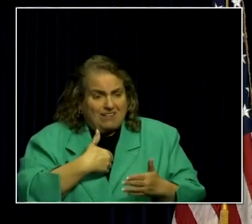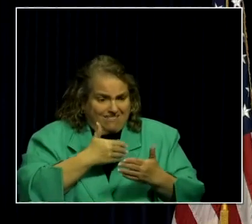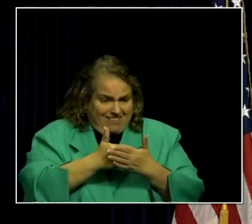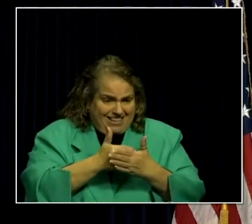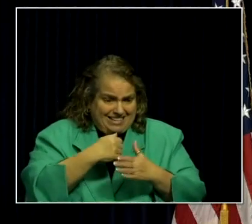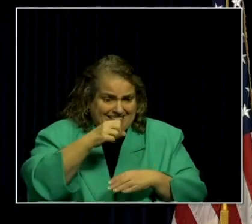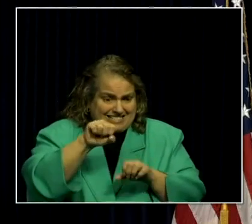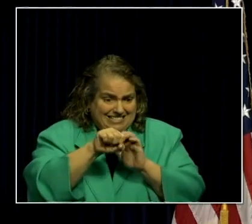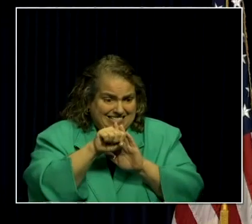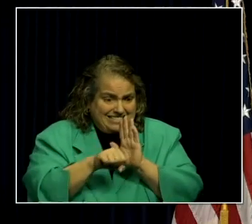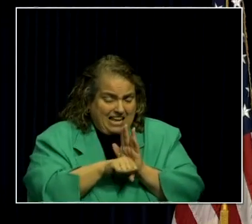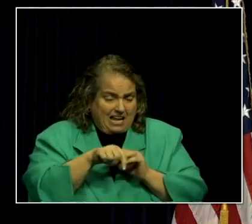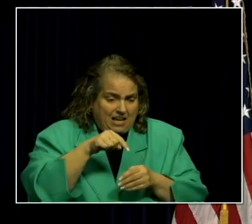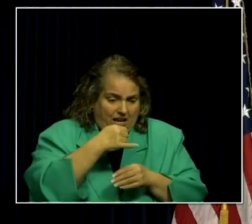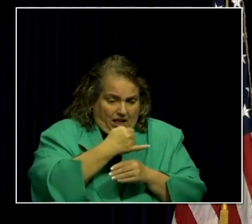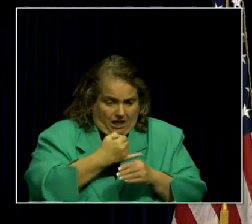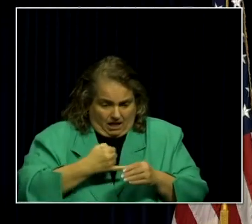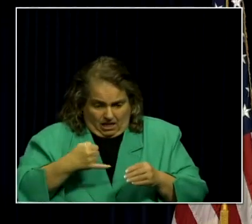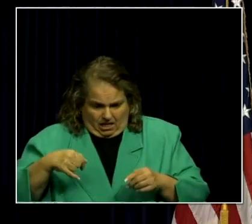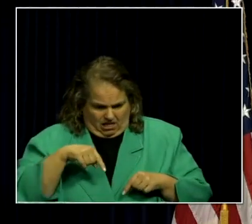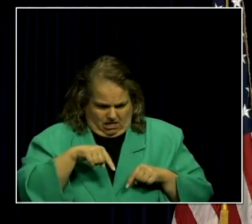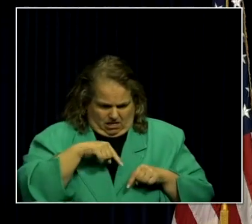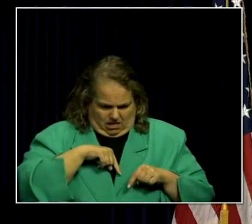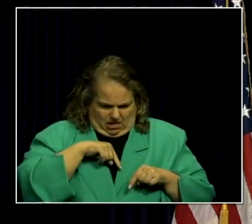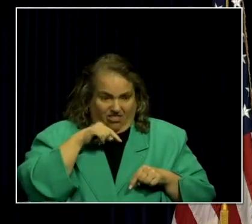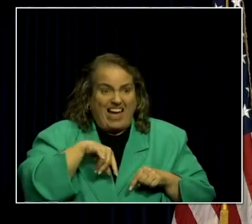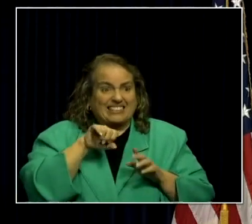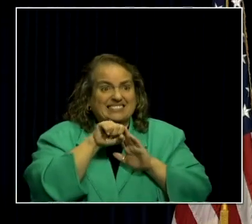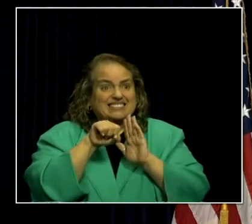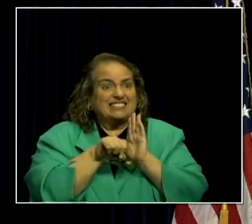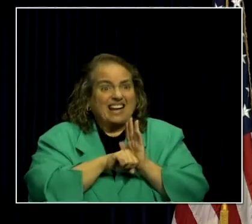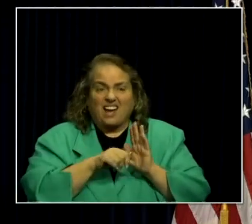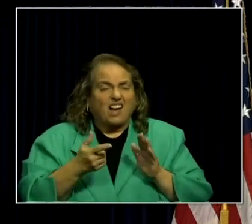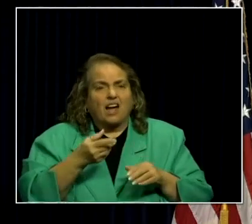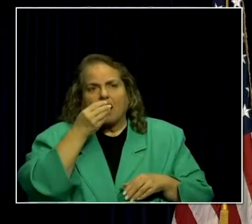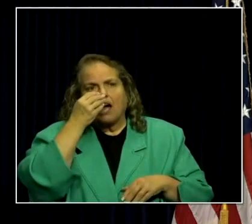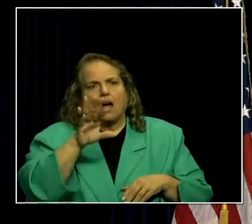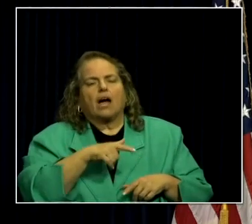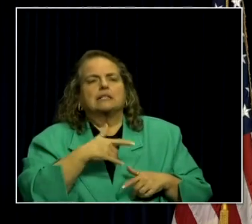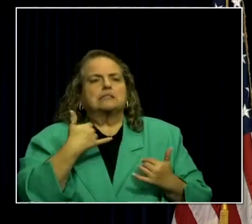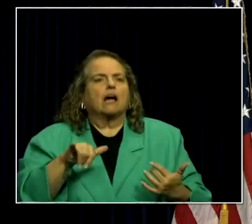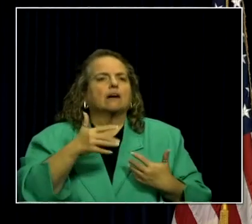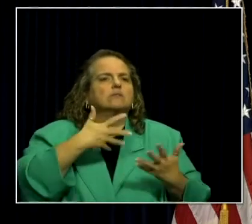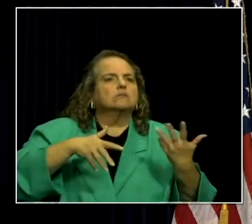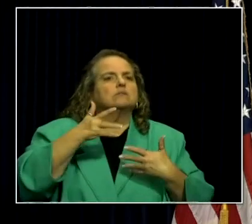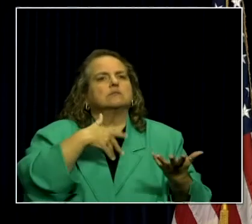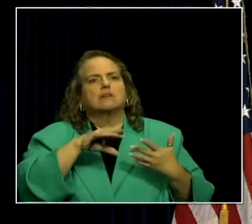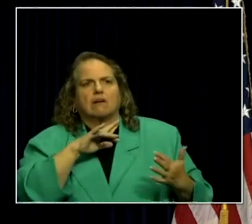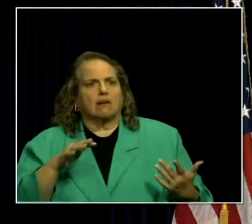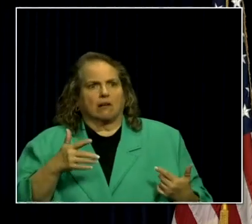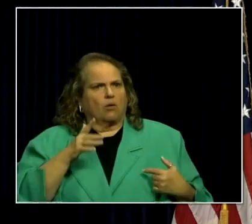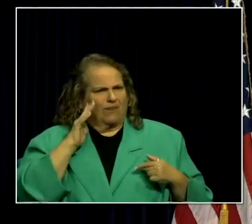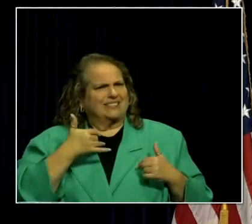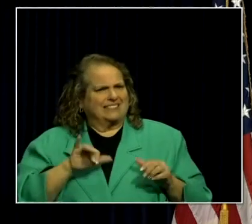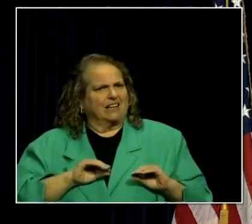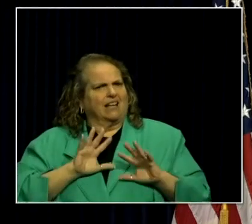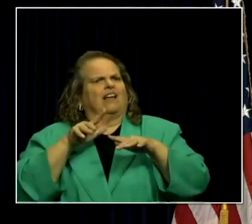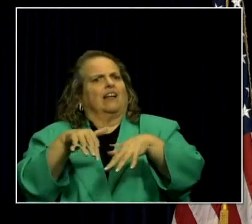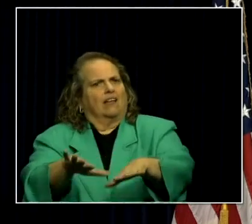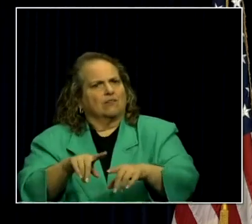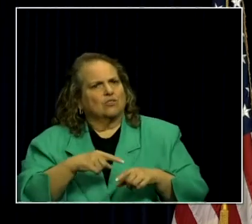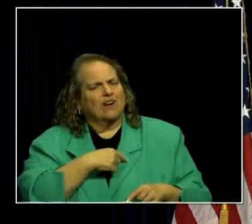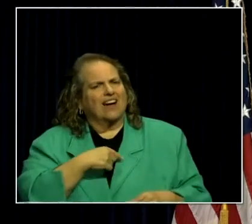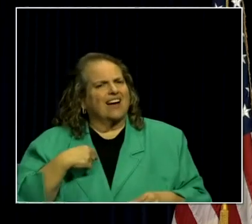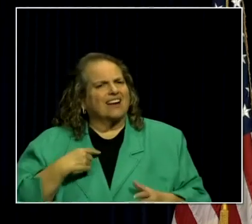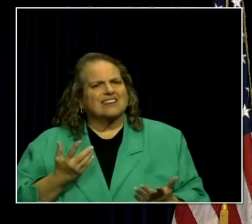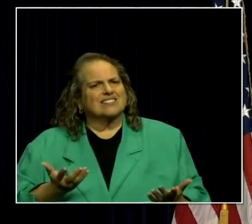aren't doing as much for us, as much as us in terms of the different measures that we are taking. I